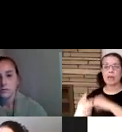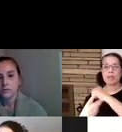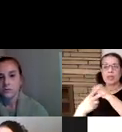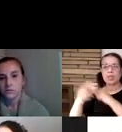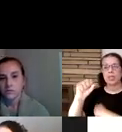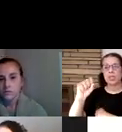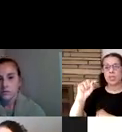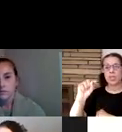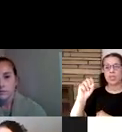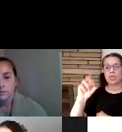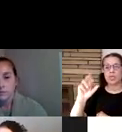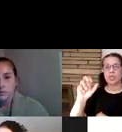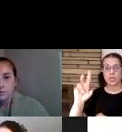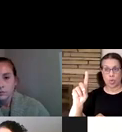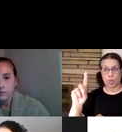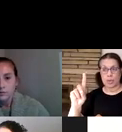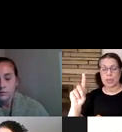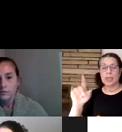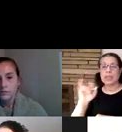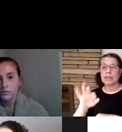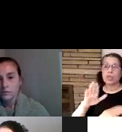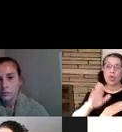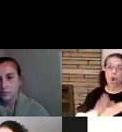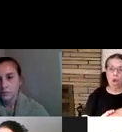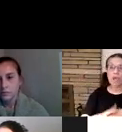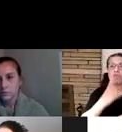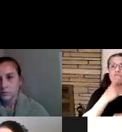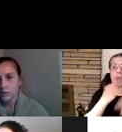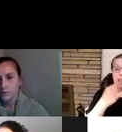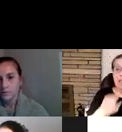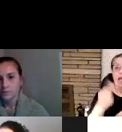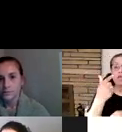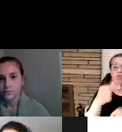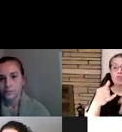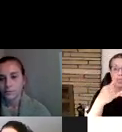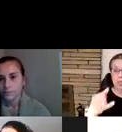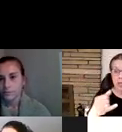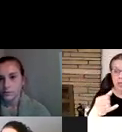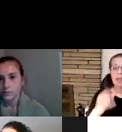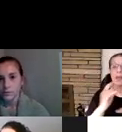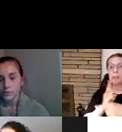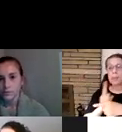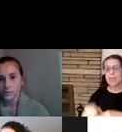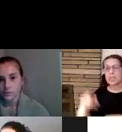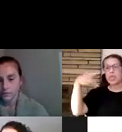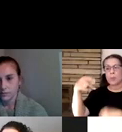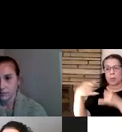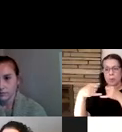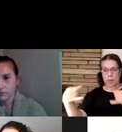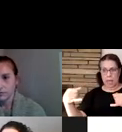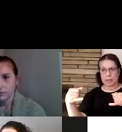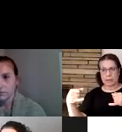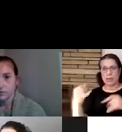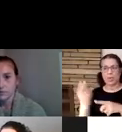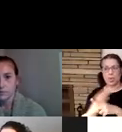rail as well. And so you'll be able to tap your Charlie card on one of those validators on the platform of the commuter rail.